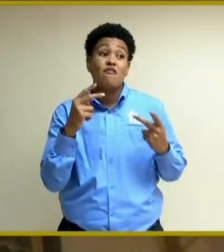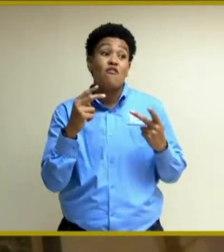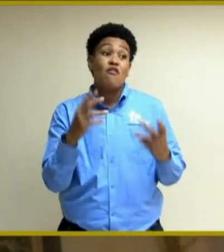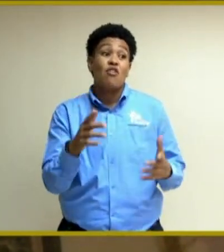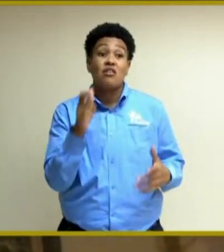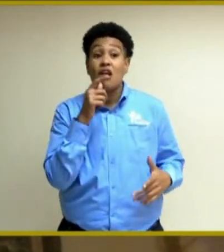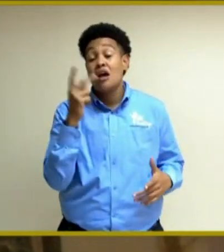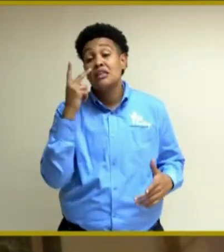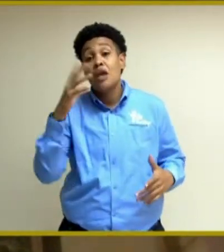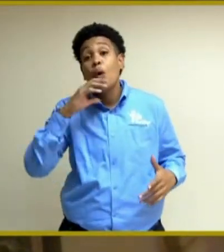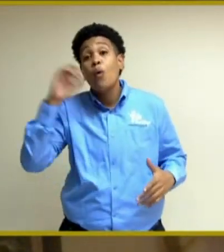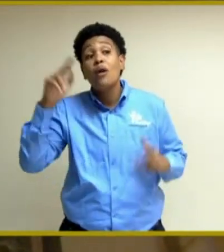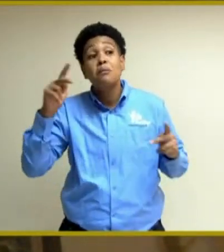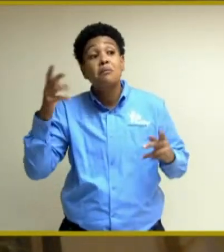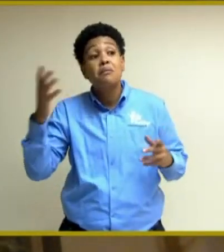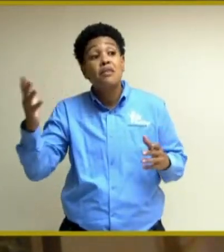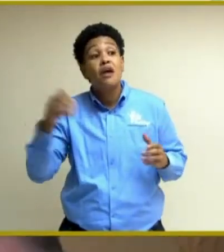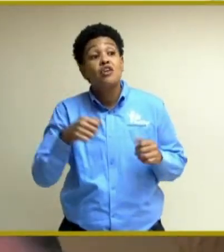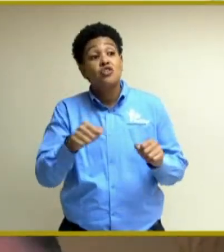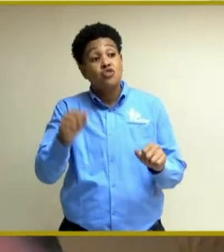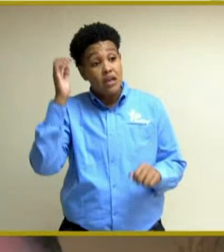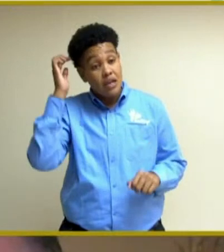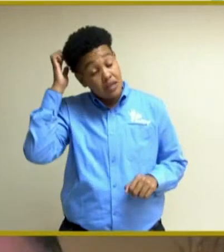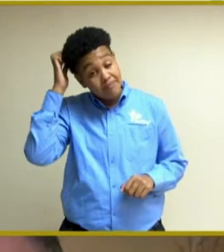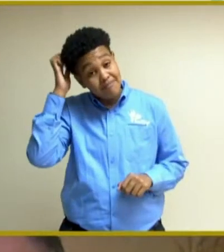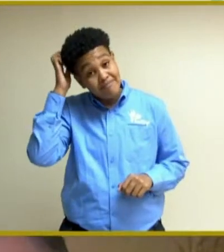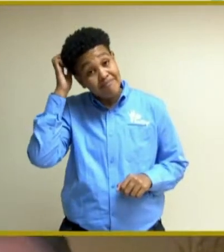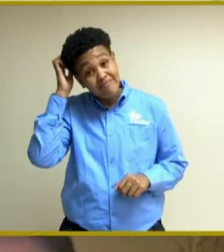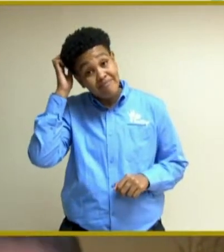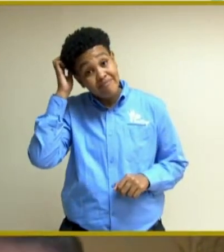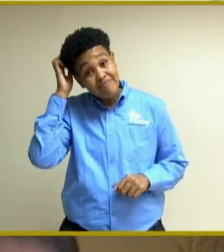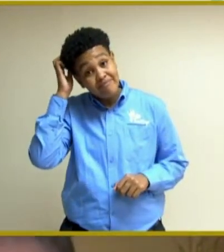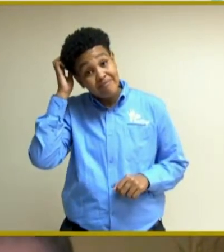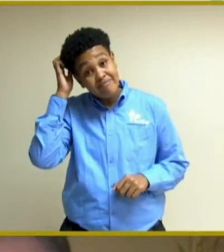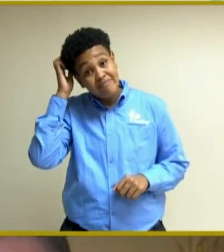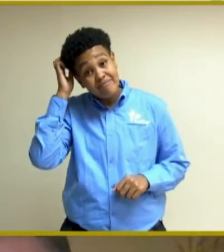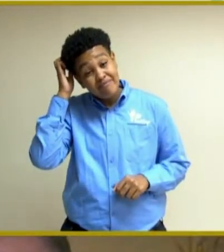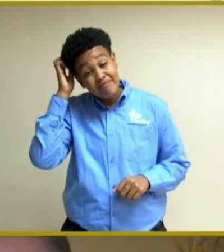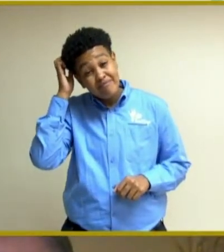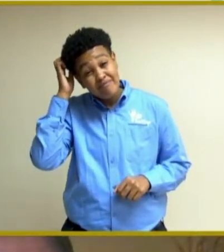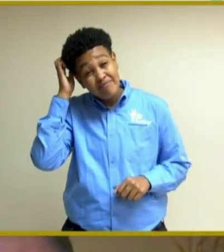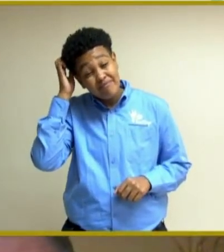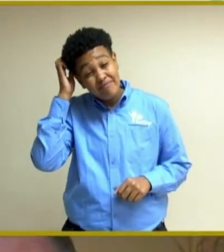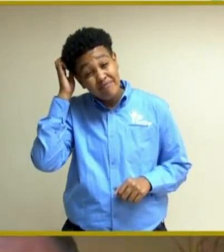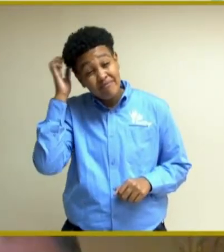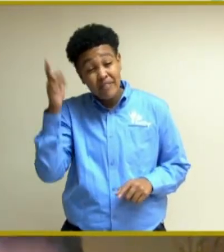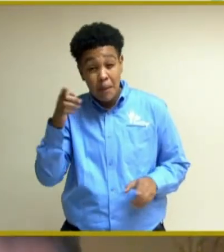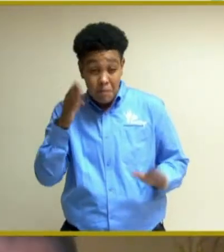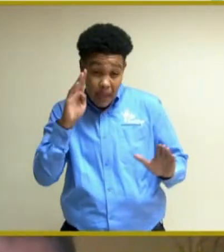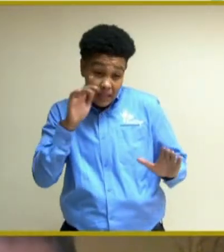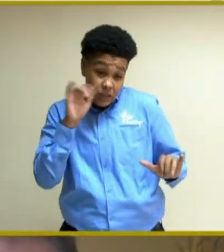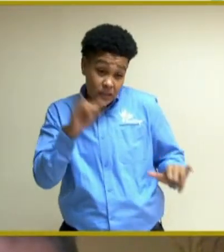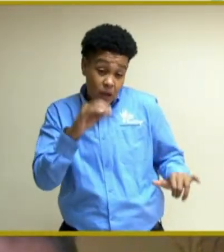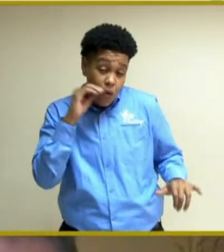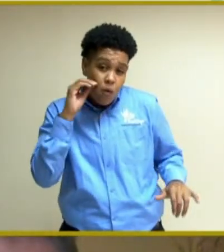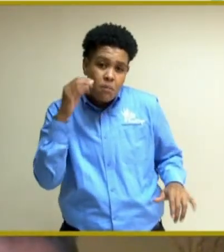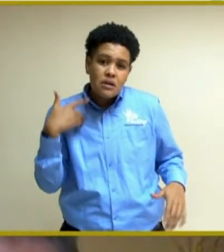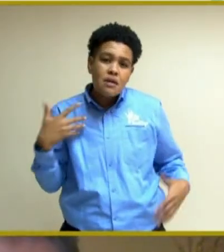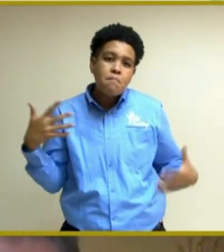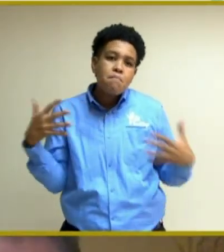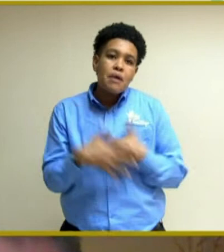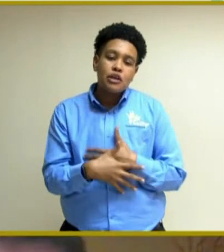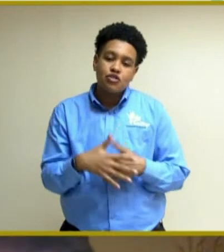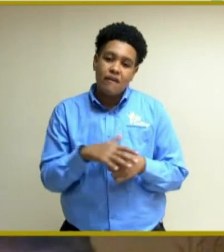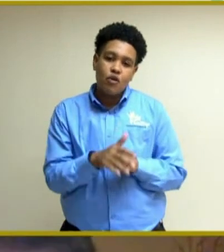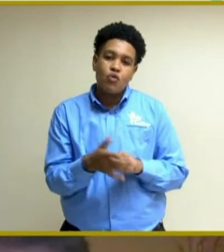you're not seeing old people out on the street. Think about it. They have paid attention to the stay-at-home. They are petrified of COVID.